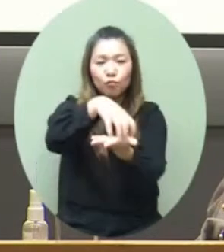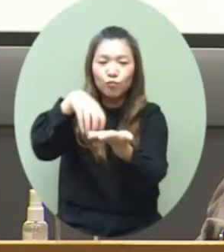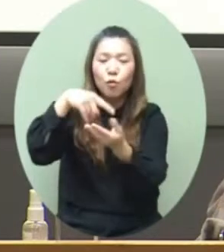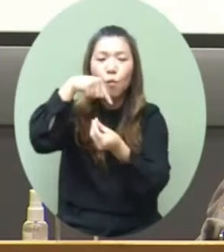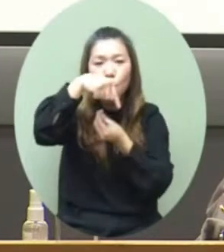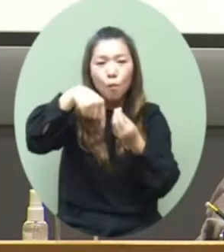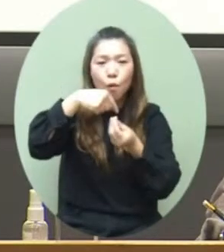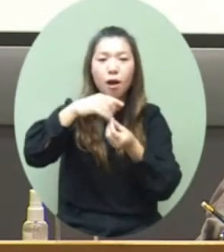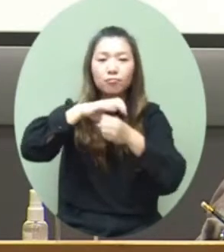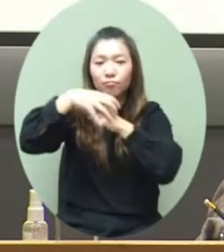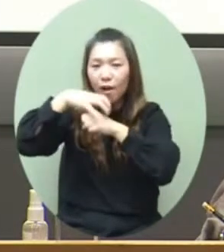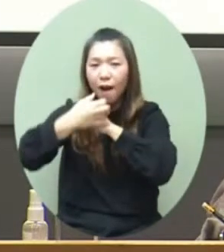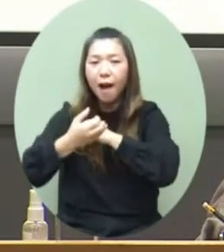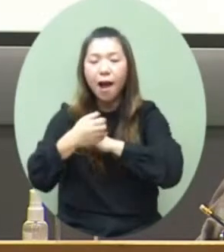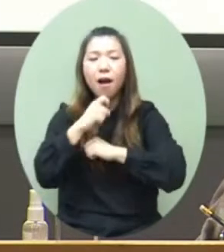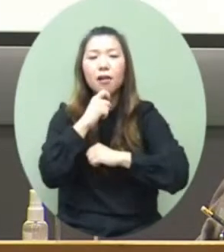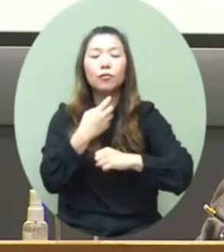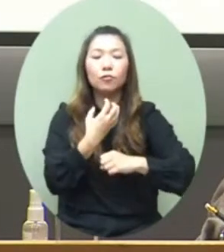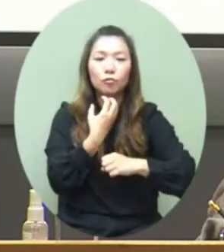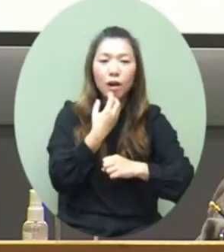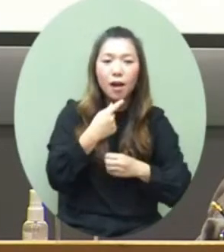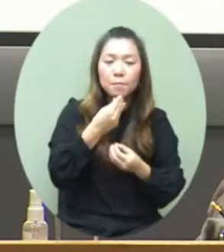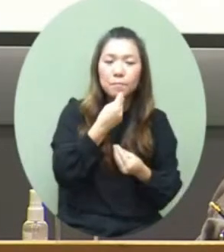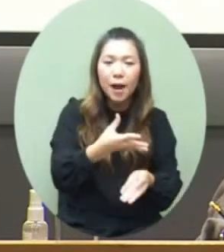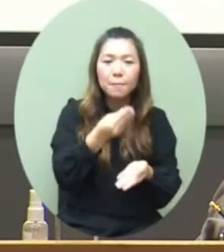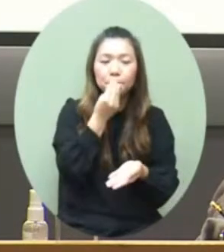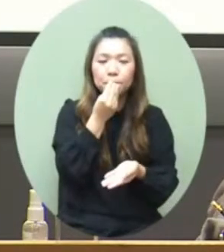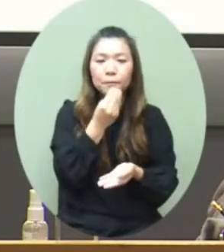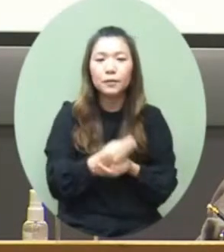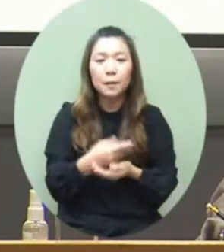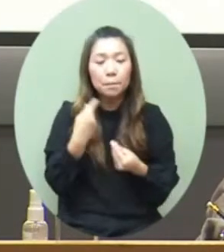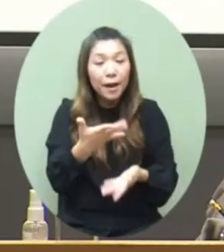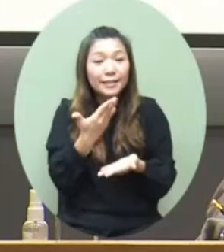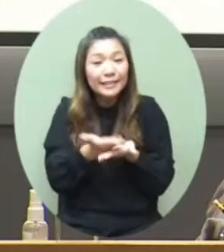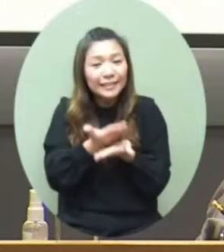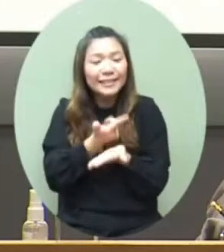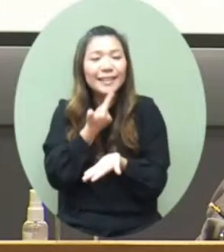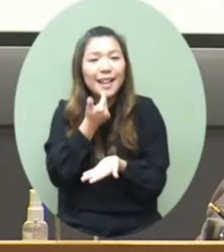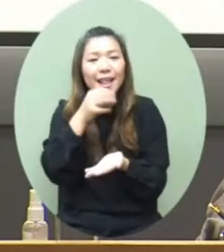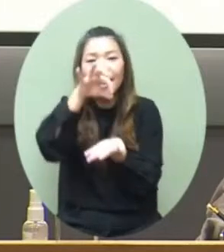Over 100 booths will offer